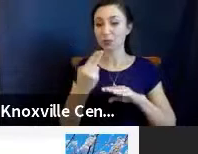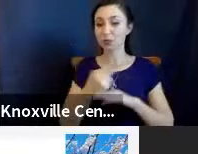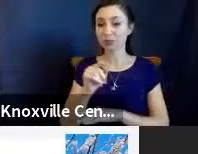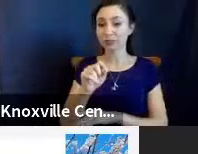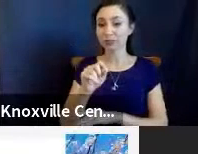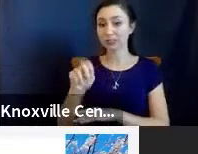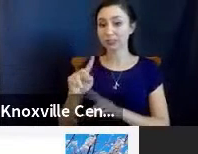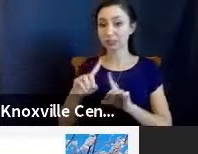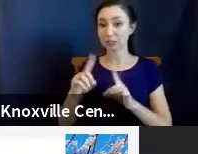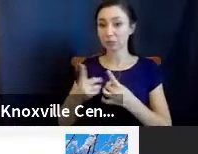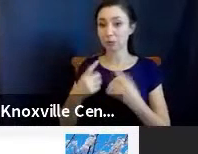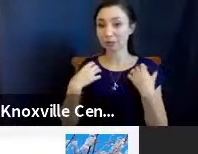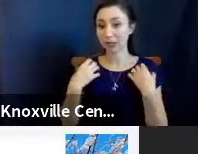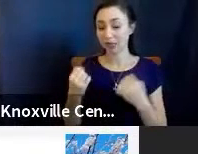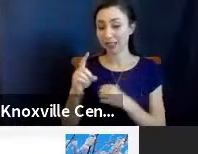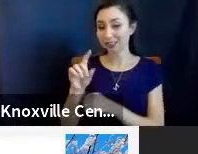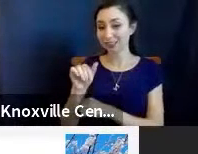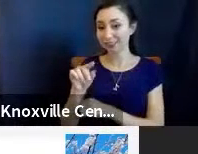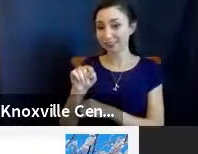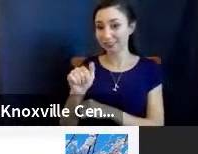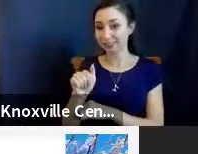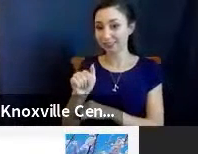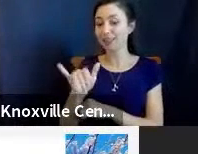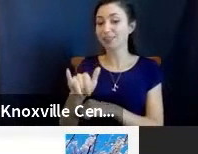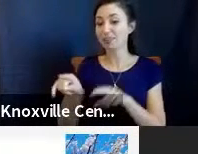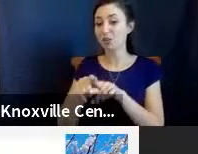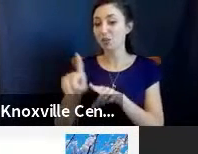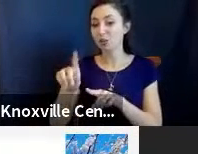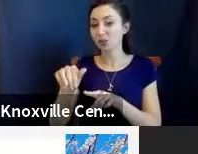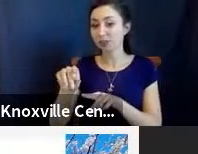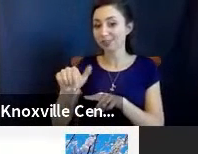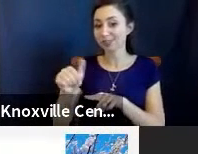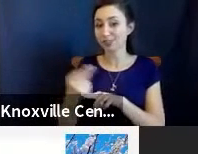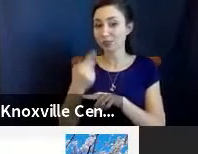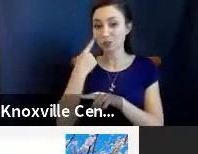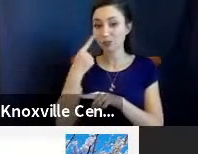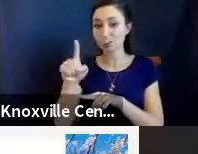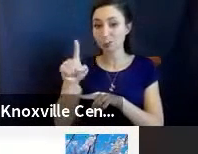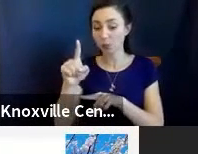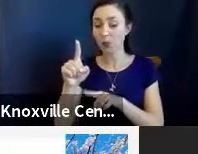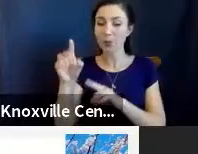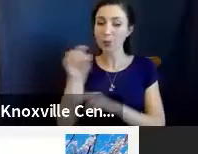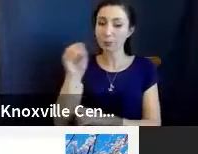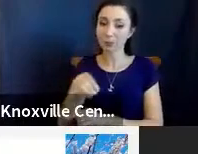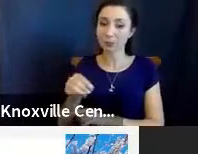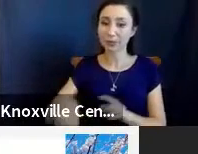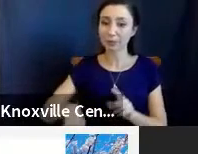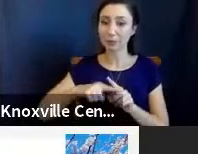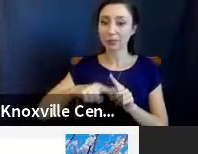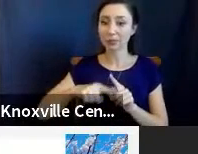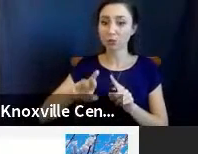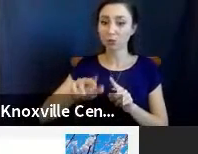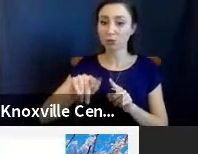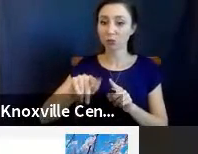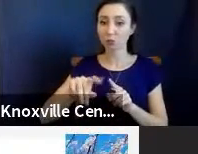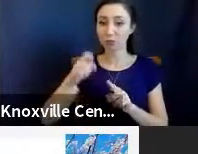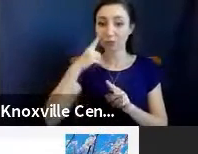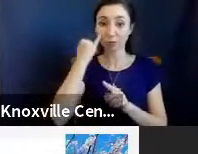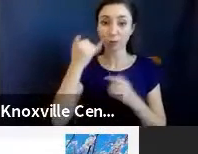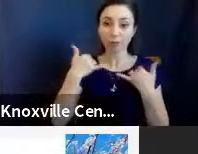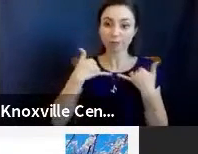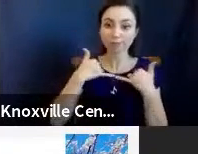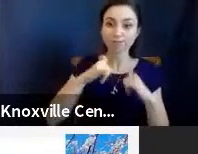Health data, which is the data we're also using for the percent positivity rate. So we thought getting those 2 data points in line was